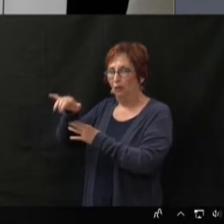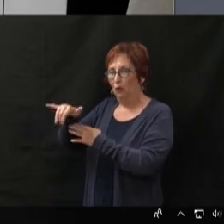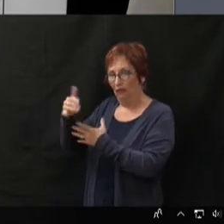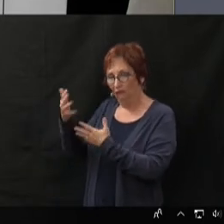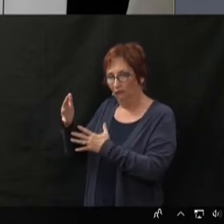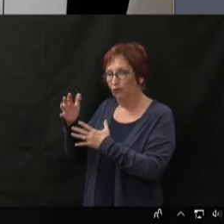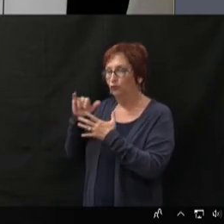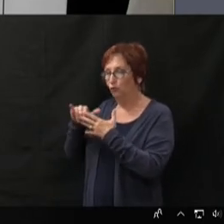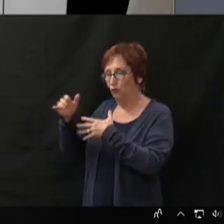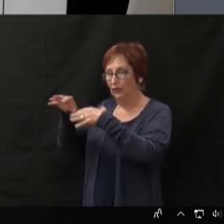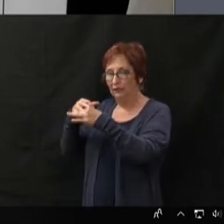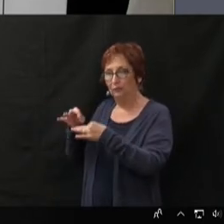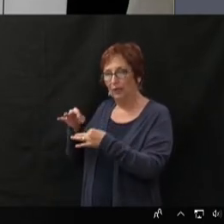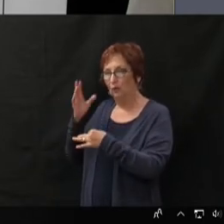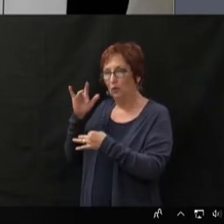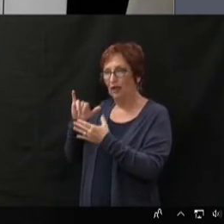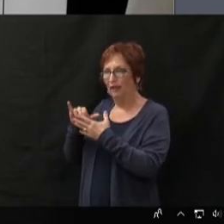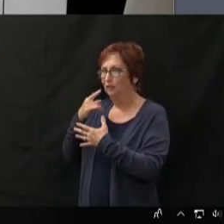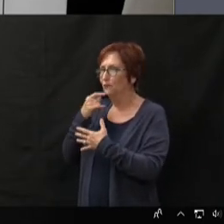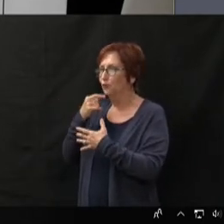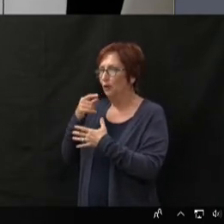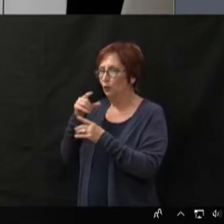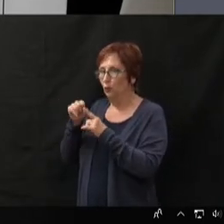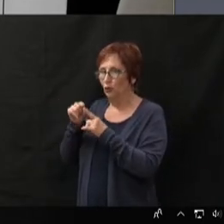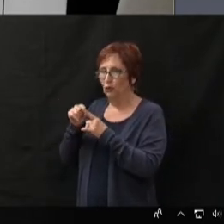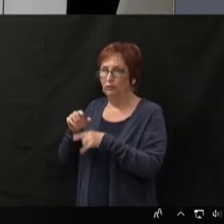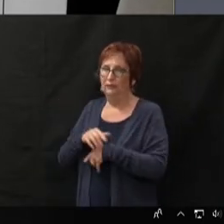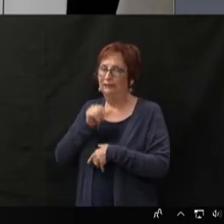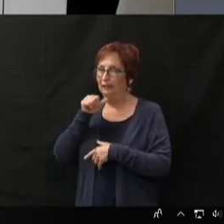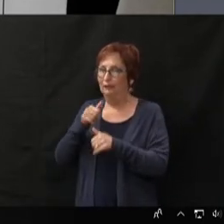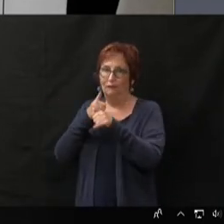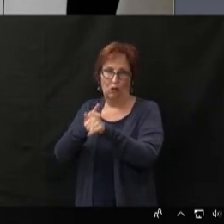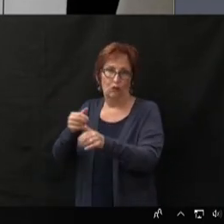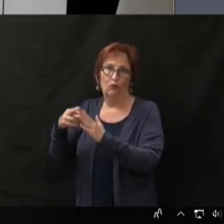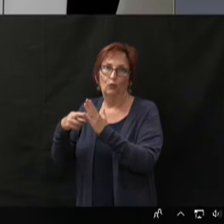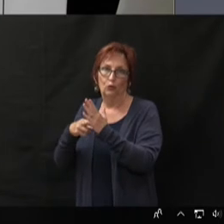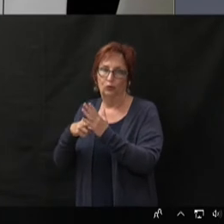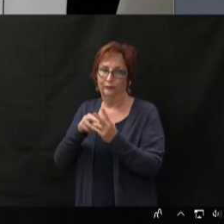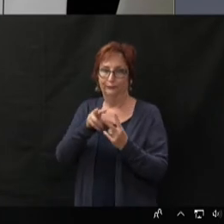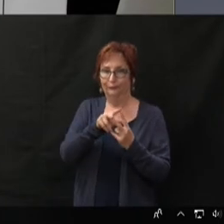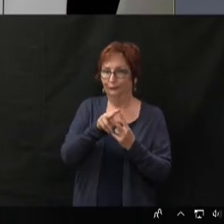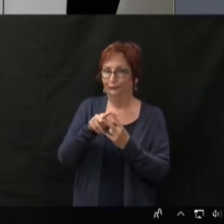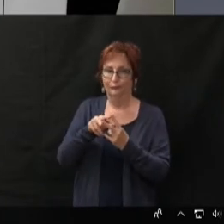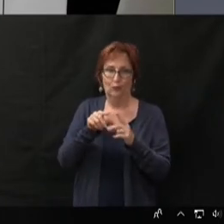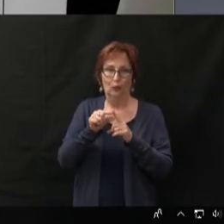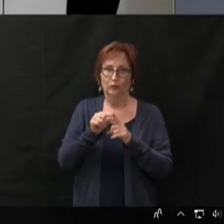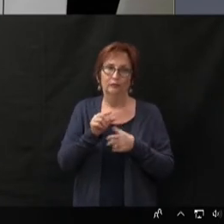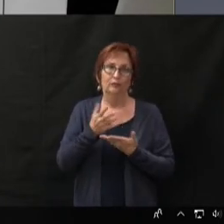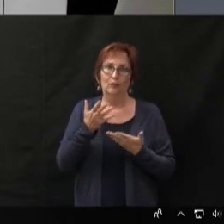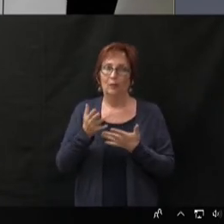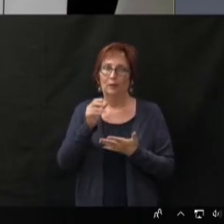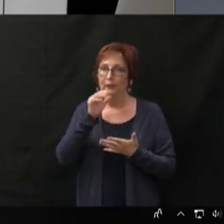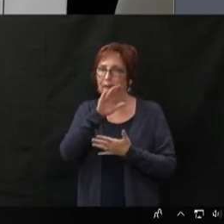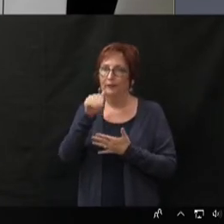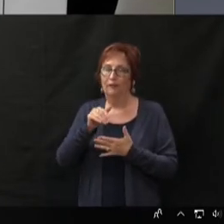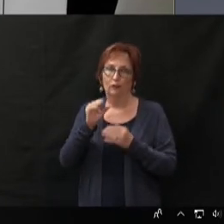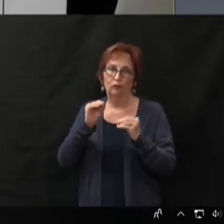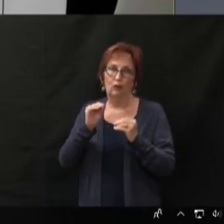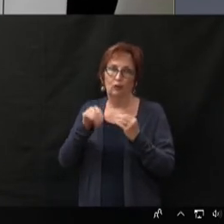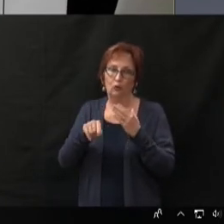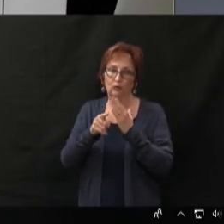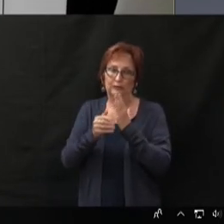so that you can explain why that's a red word. Okay, you probably really never would have taught those skills on those basic words,